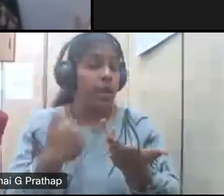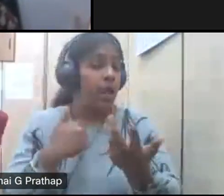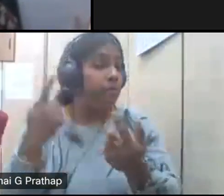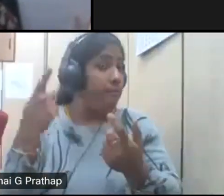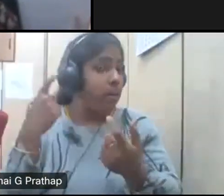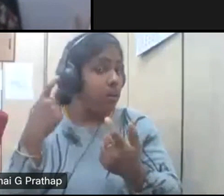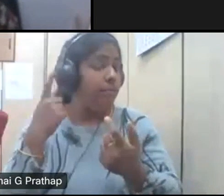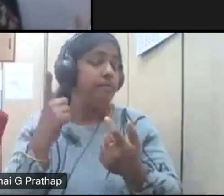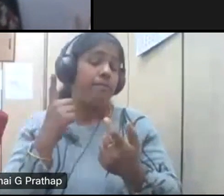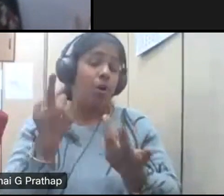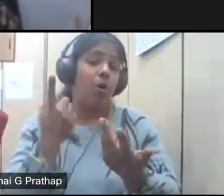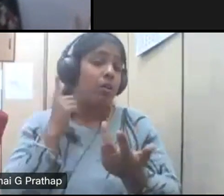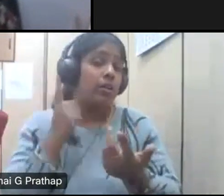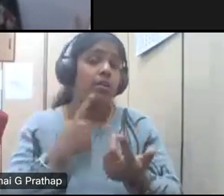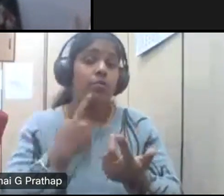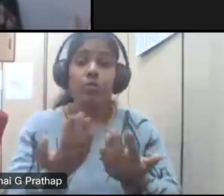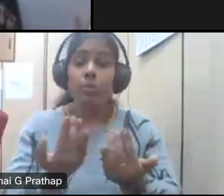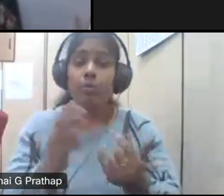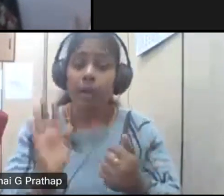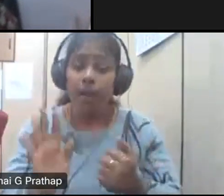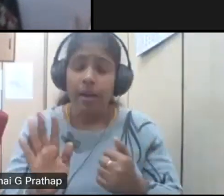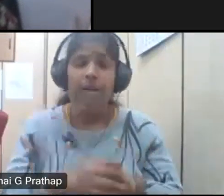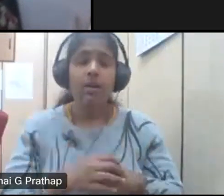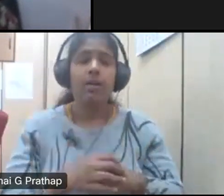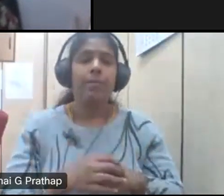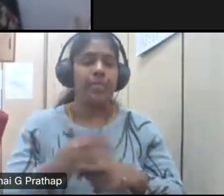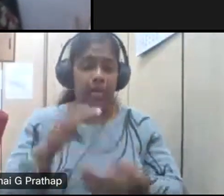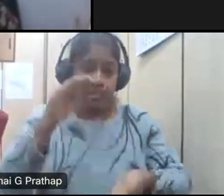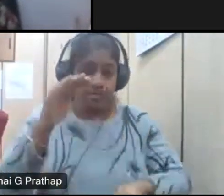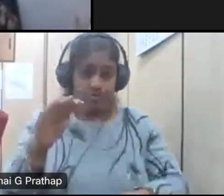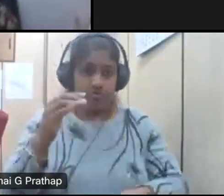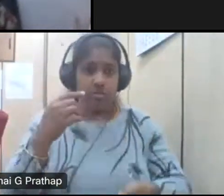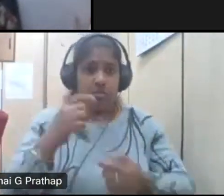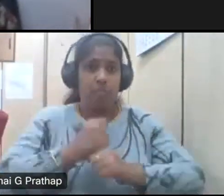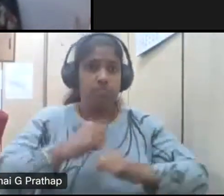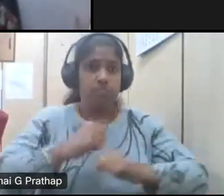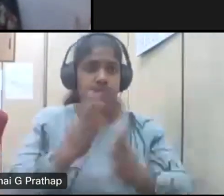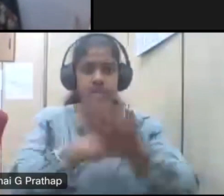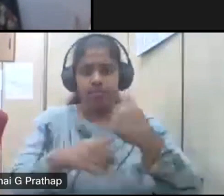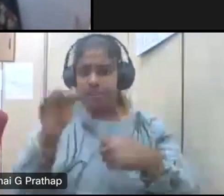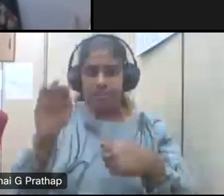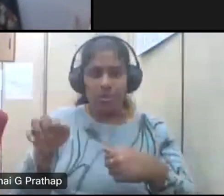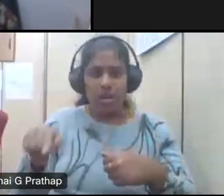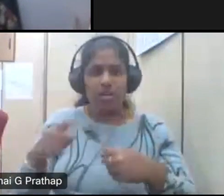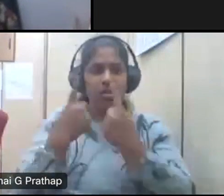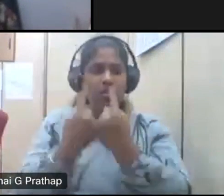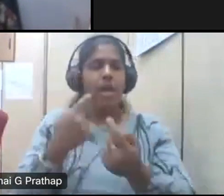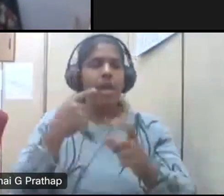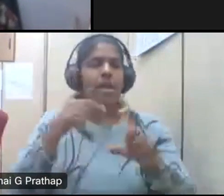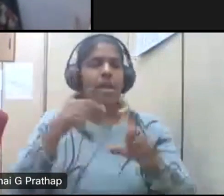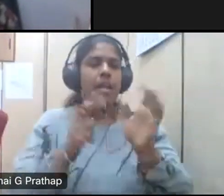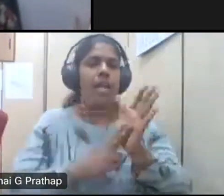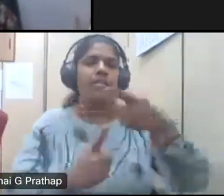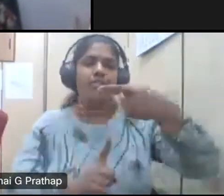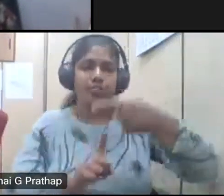defects also. The child should be checked by an ENT expert and should undergo PARA.